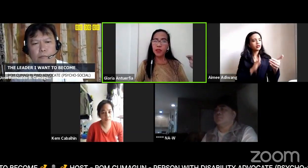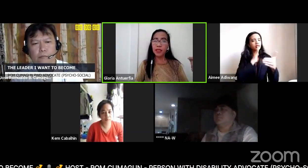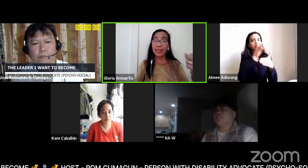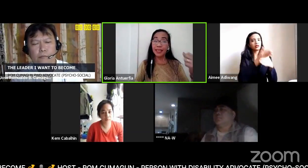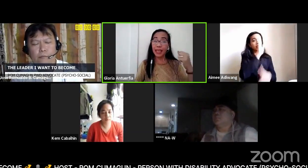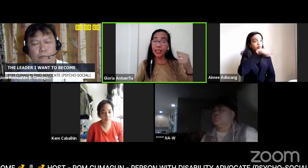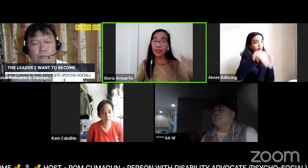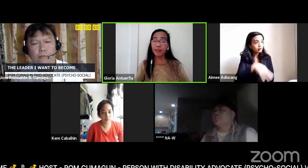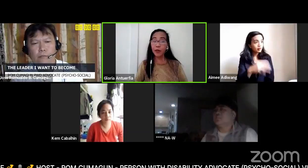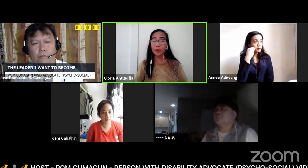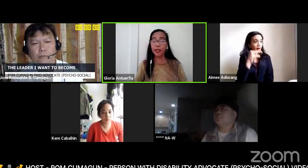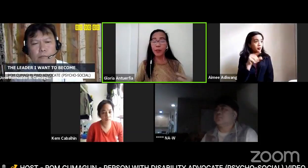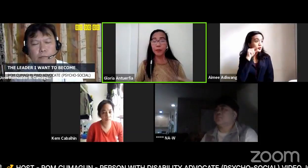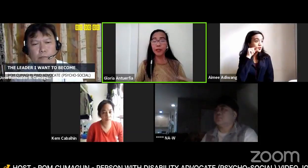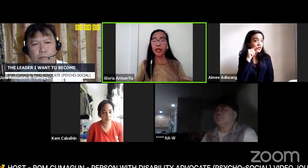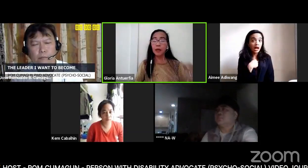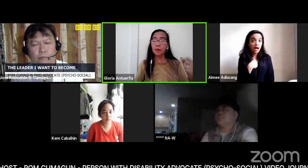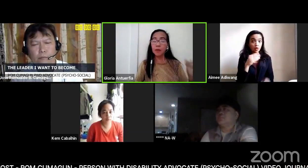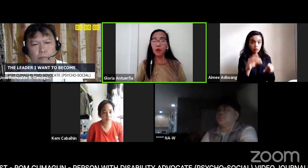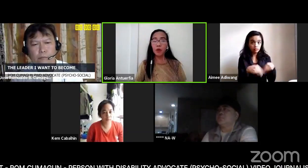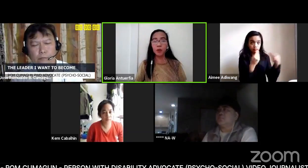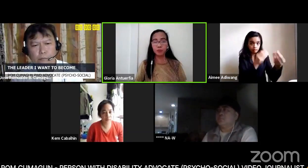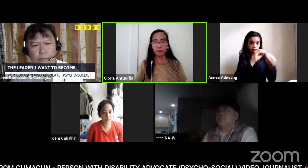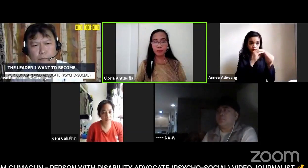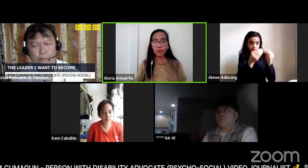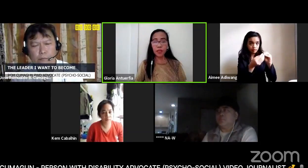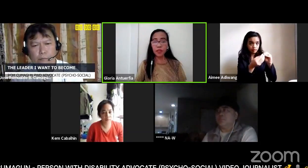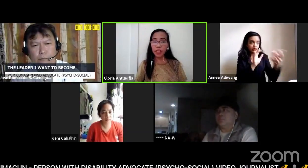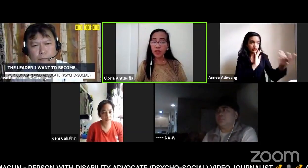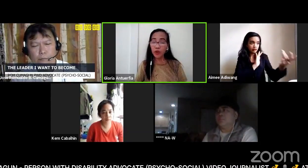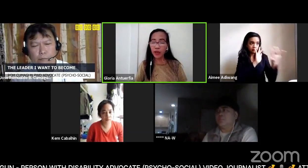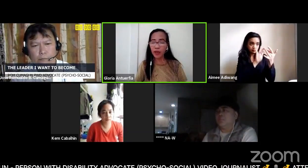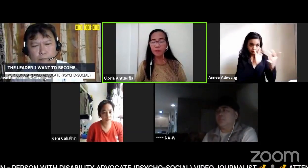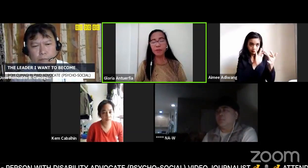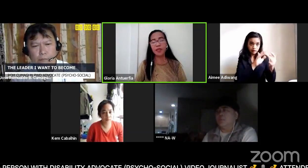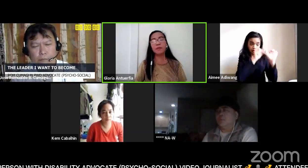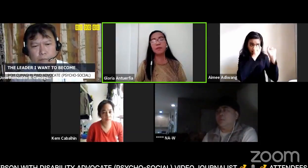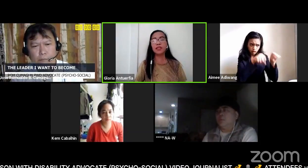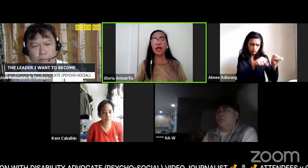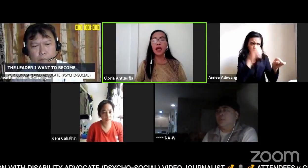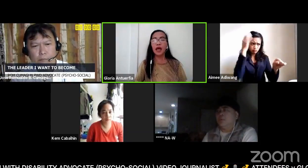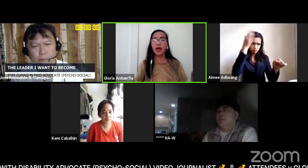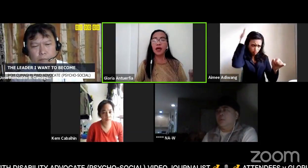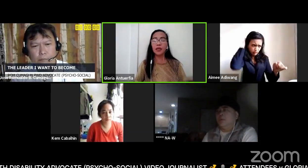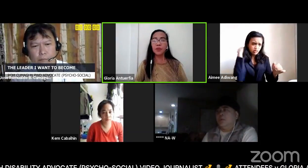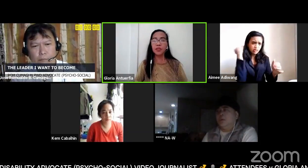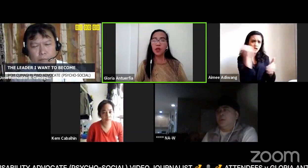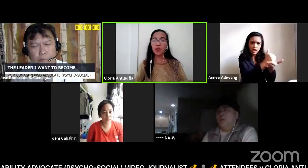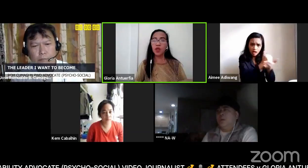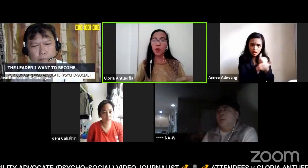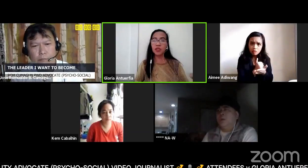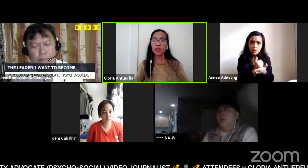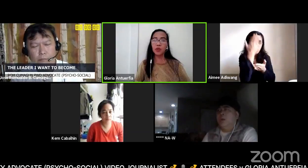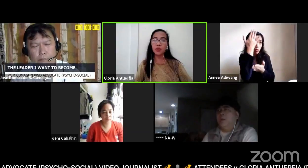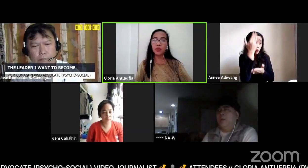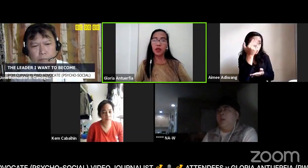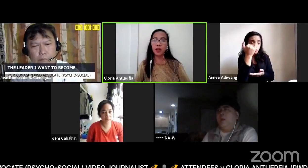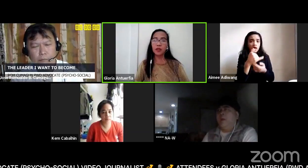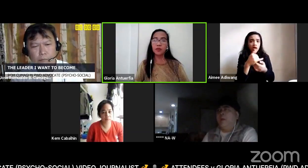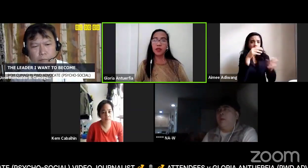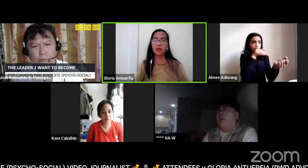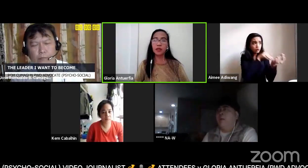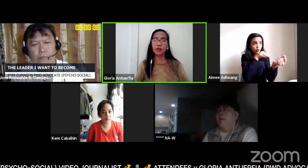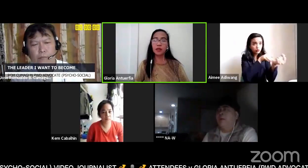Ma'am Glo, I give her my number that, Ma'am Glo, can you help me? Because the pedio doctor wants me to